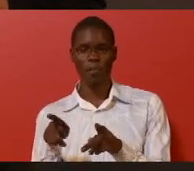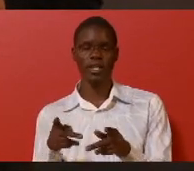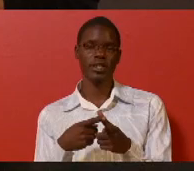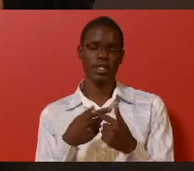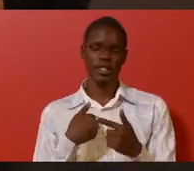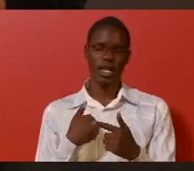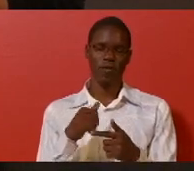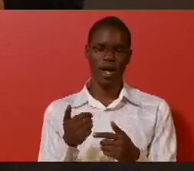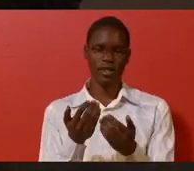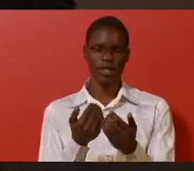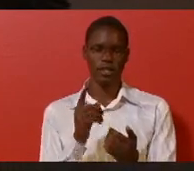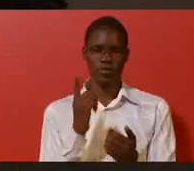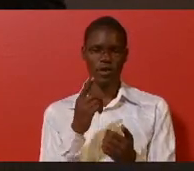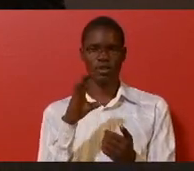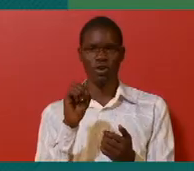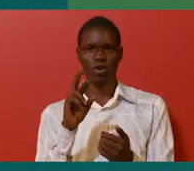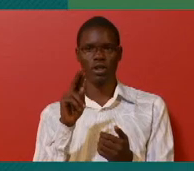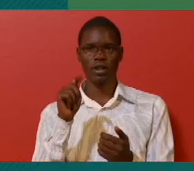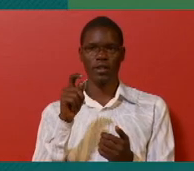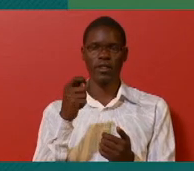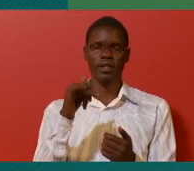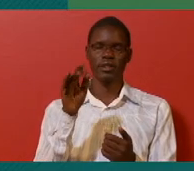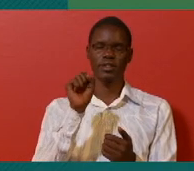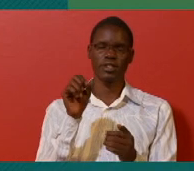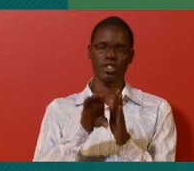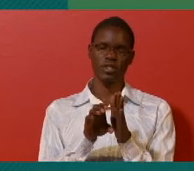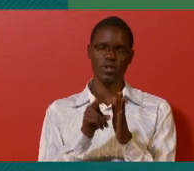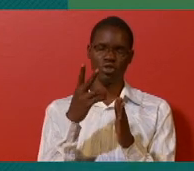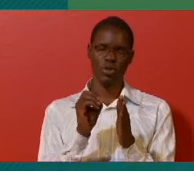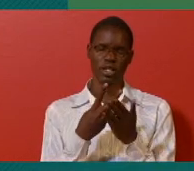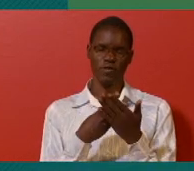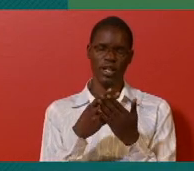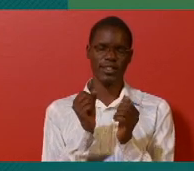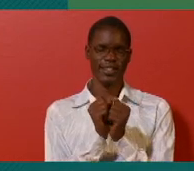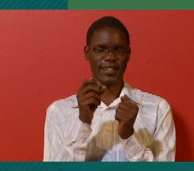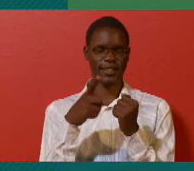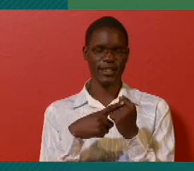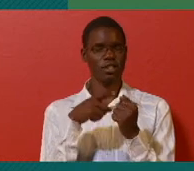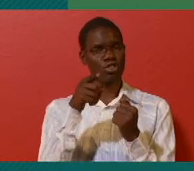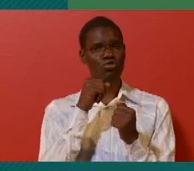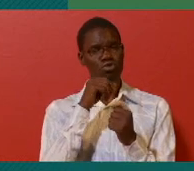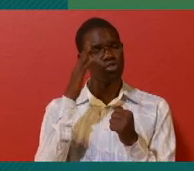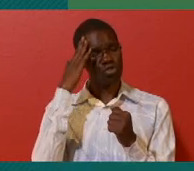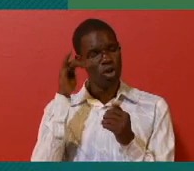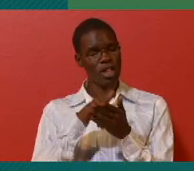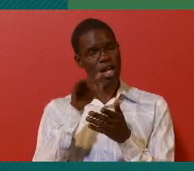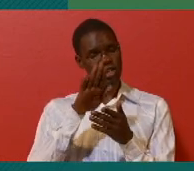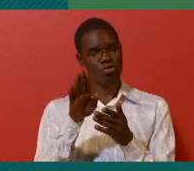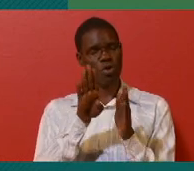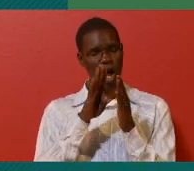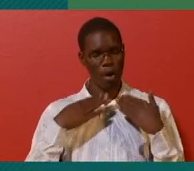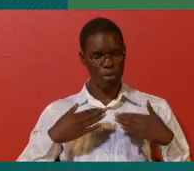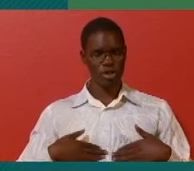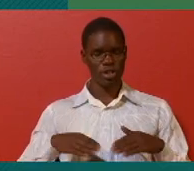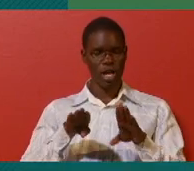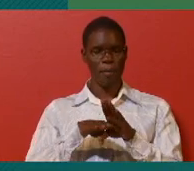needs. 1 Corinthians 20:15 and 18 says, do you not know that your bodies are members of